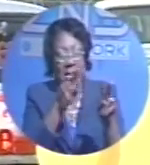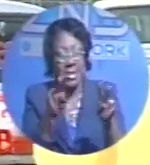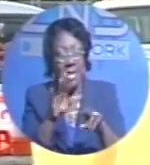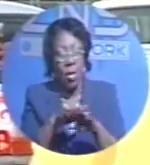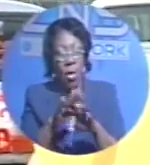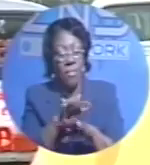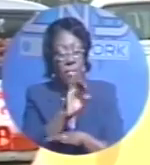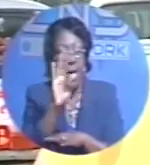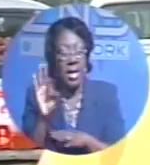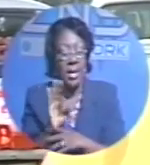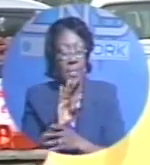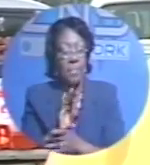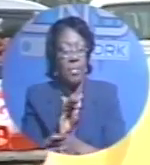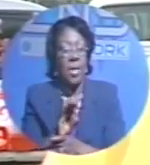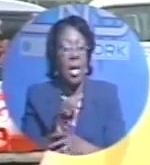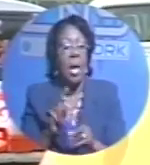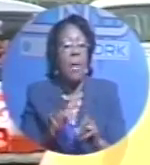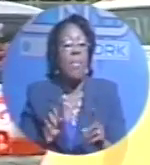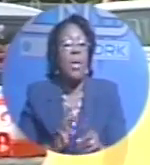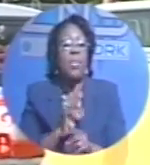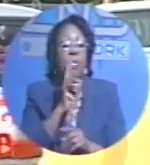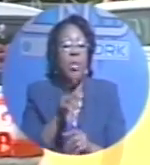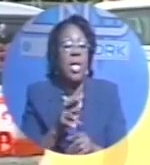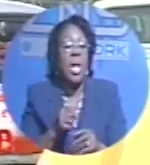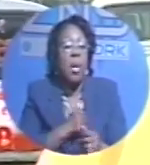on Friday. But we really